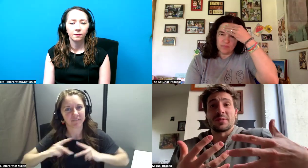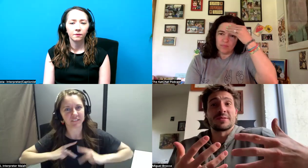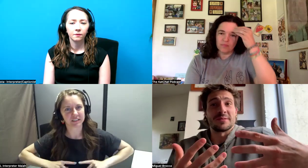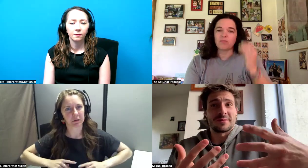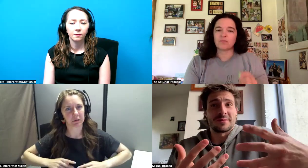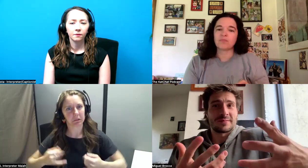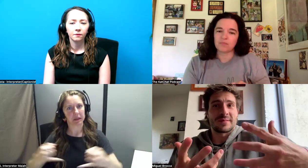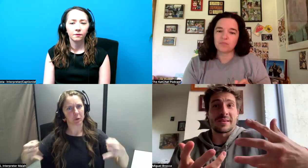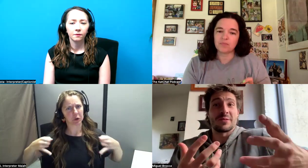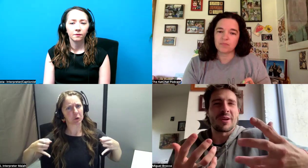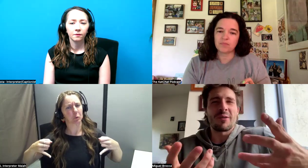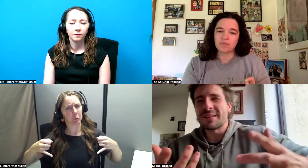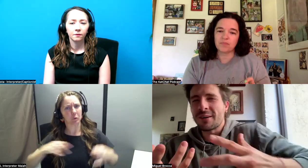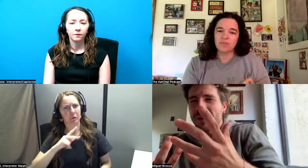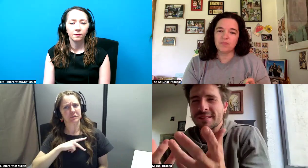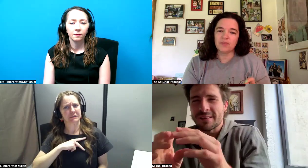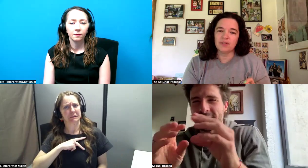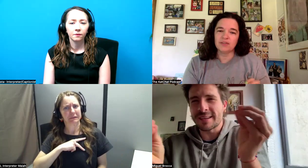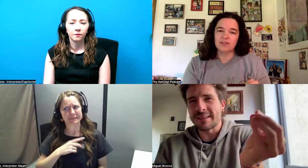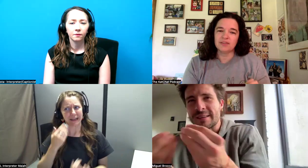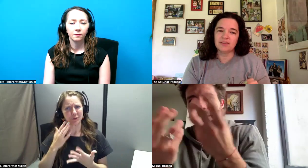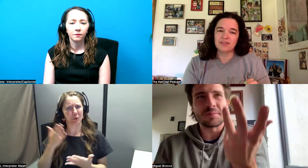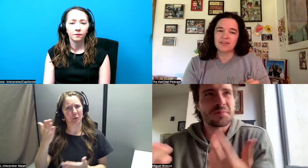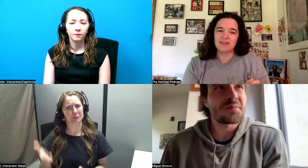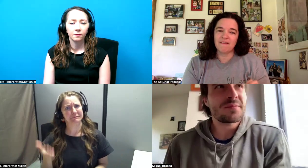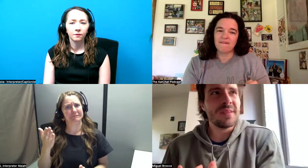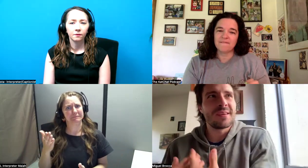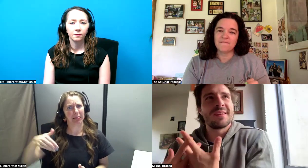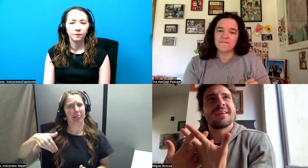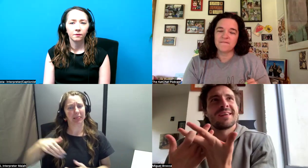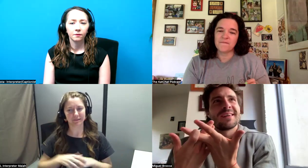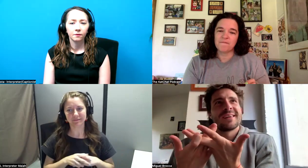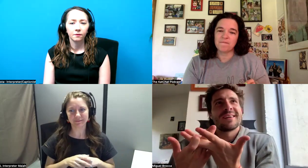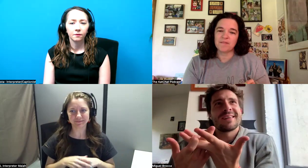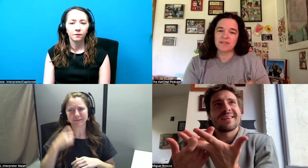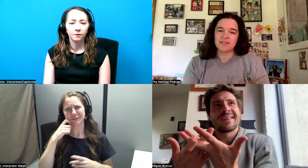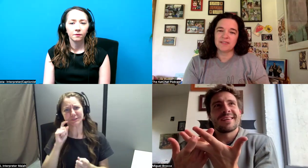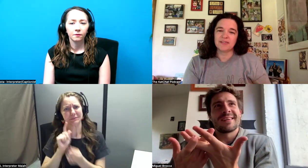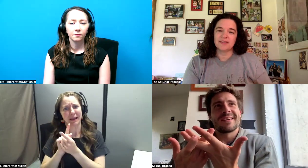it's personal, and you don't know. Always like there's like a